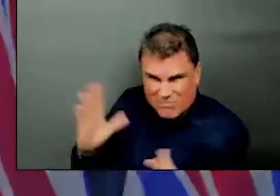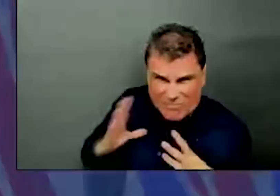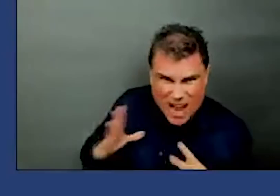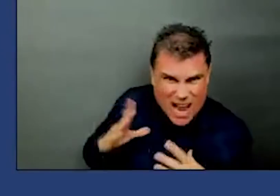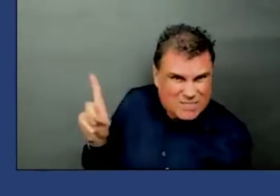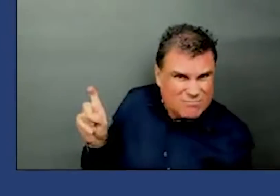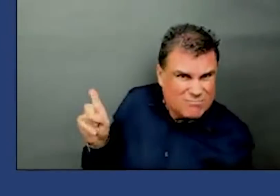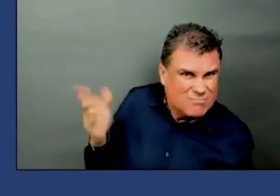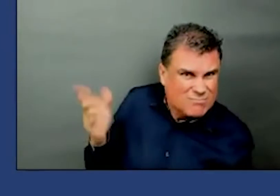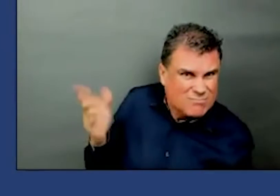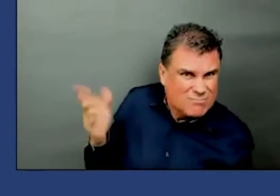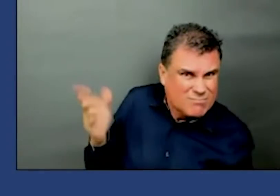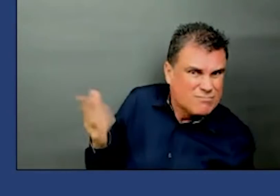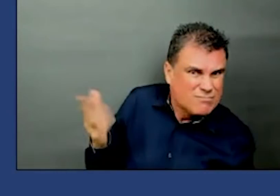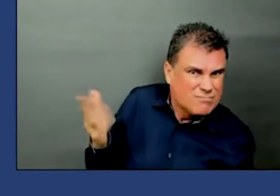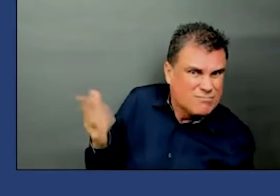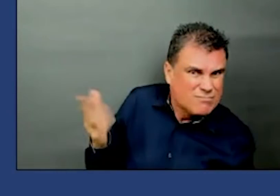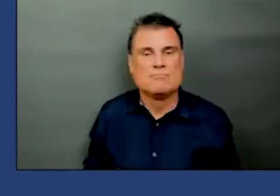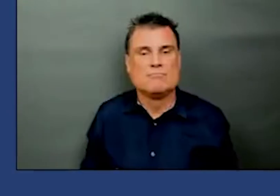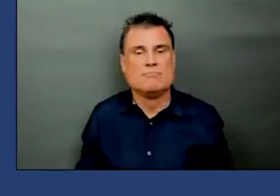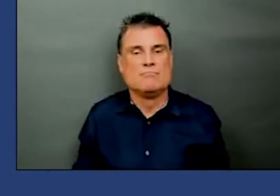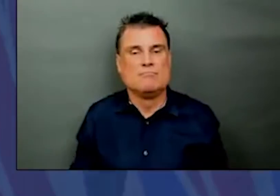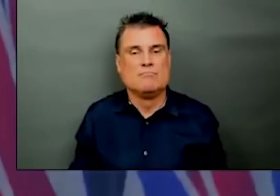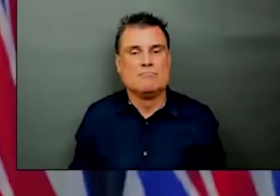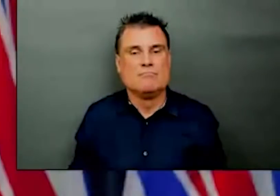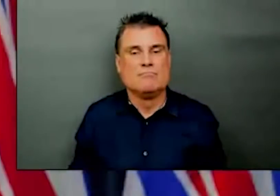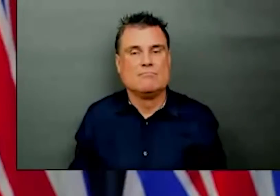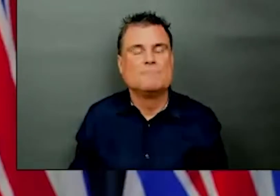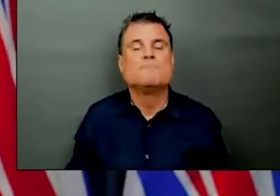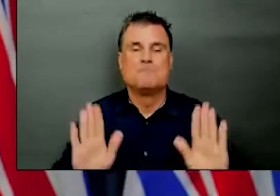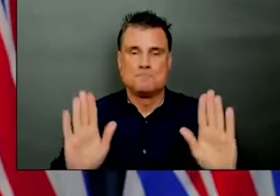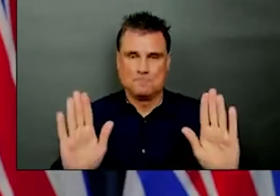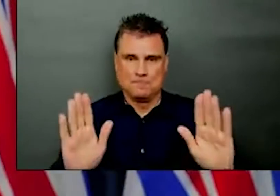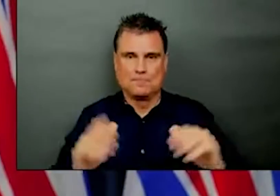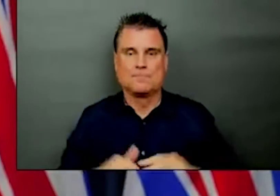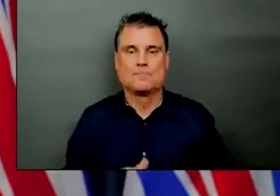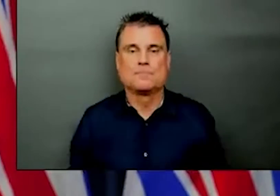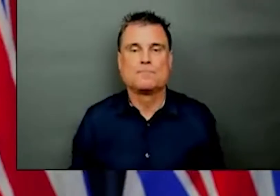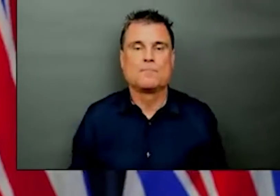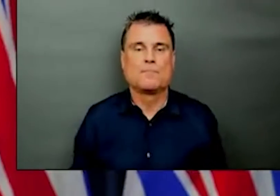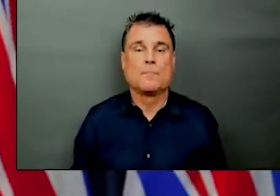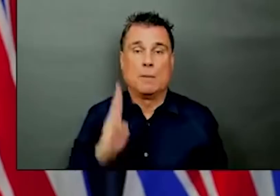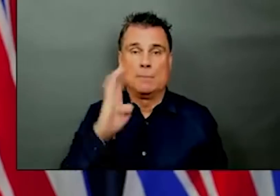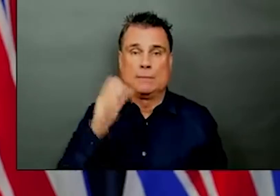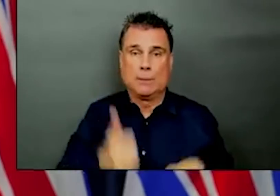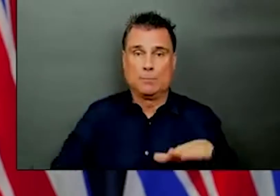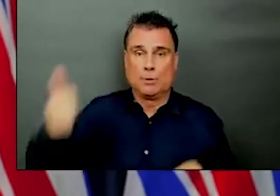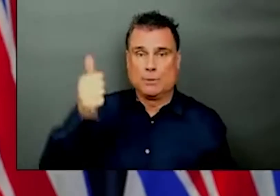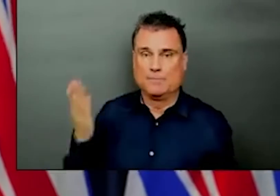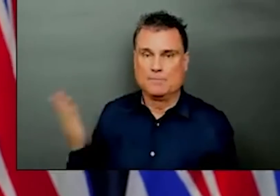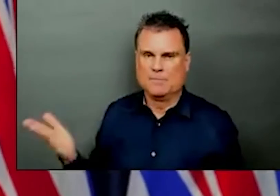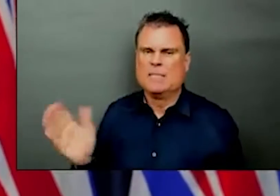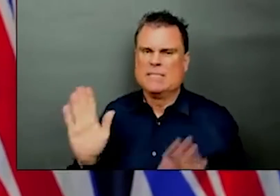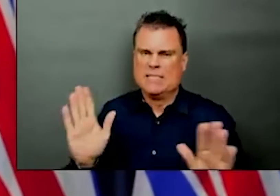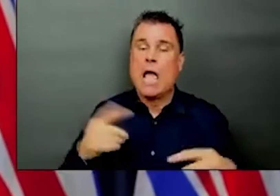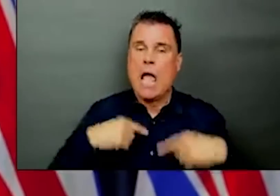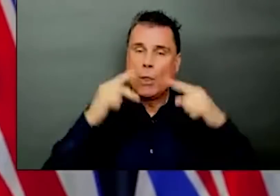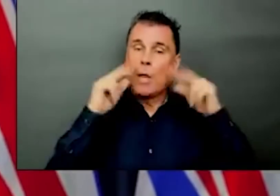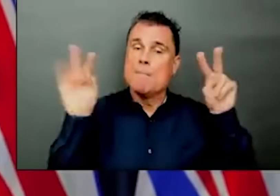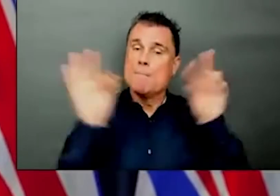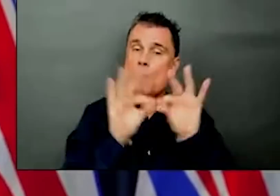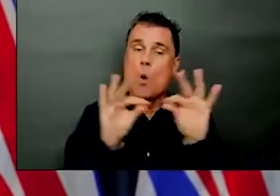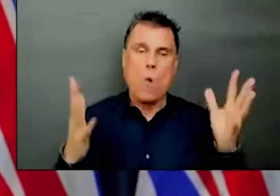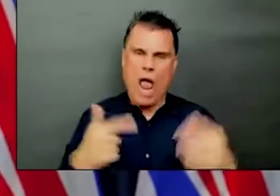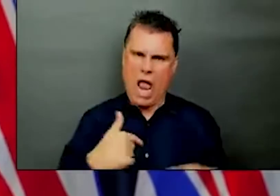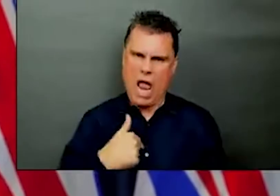A couple questions in there. Nicolas, do you want to hang just for 1 second? I just want to put some context on Rob's question. And the challenge